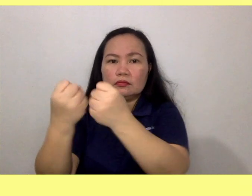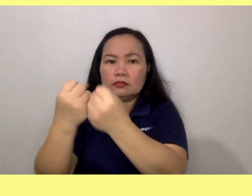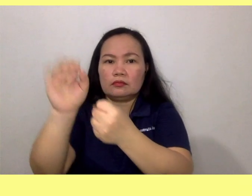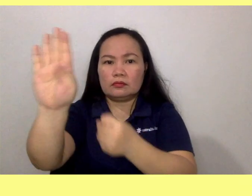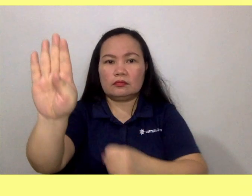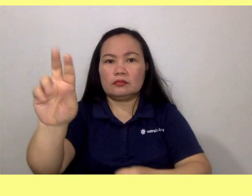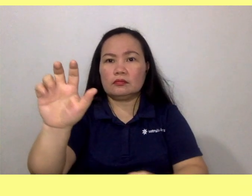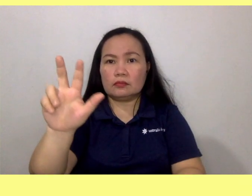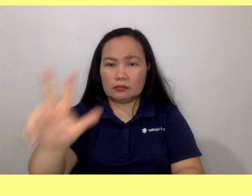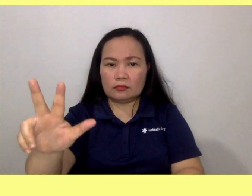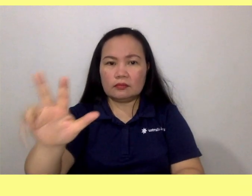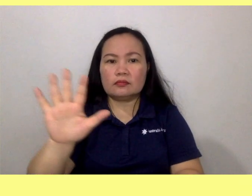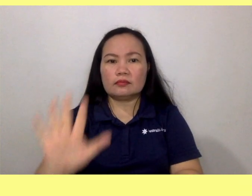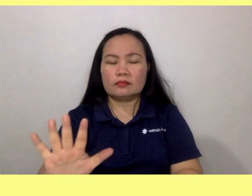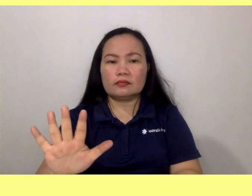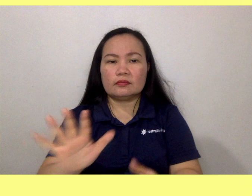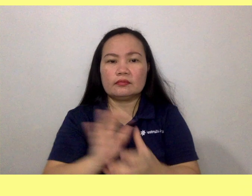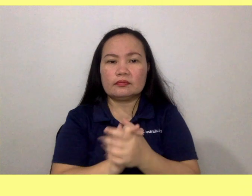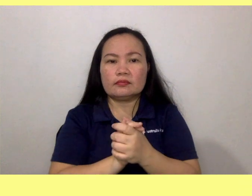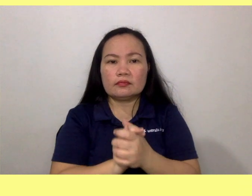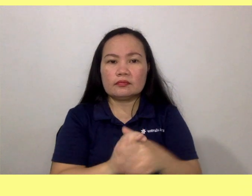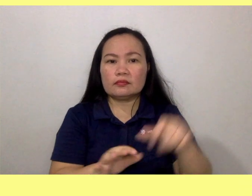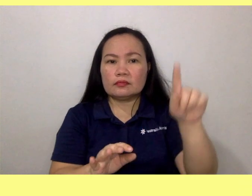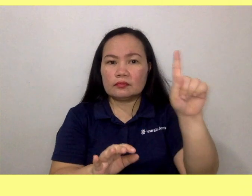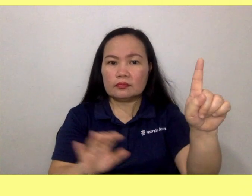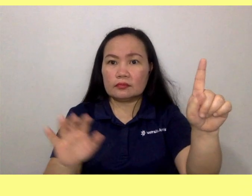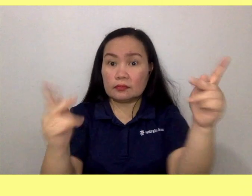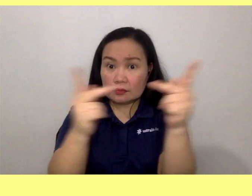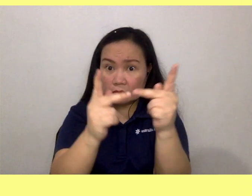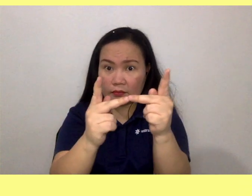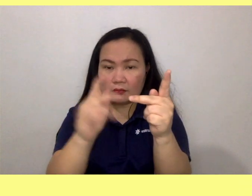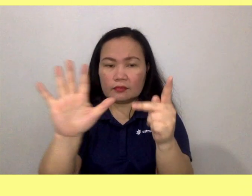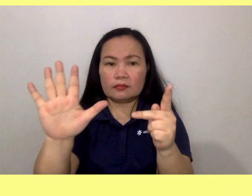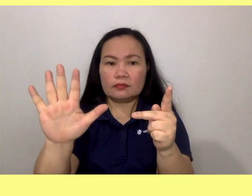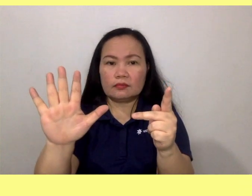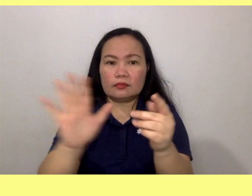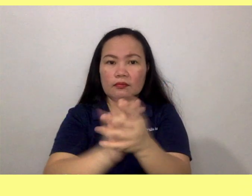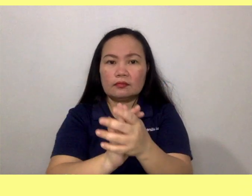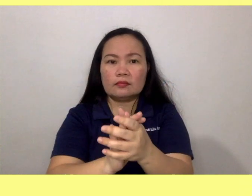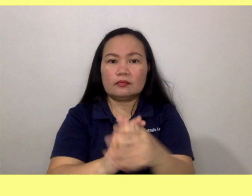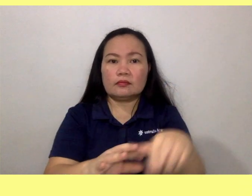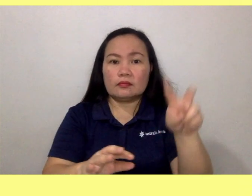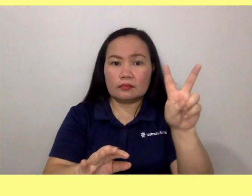For letter B, we have 3 and 5. 1 maps to 3,